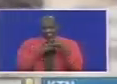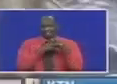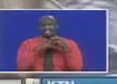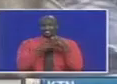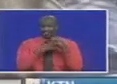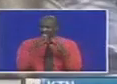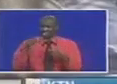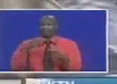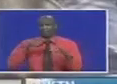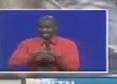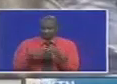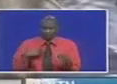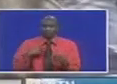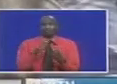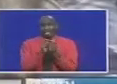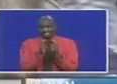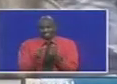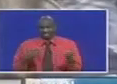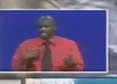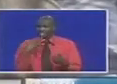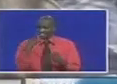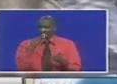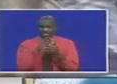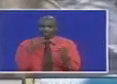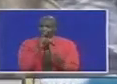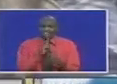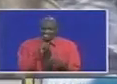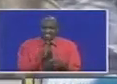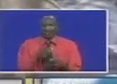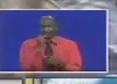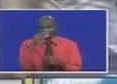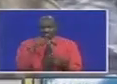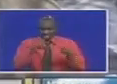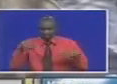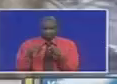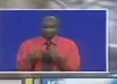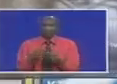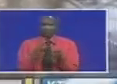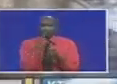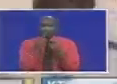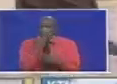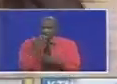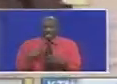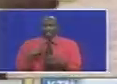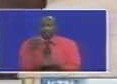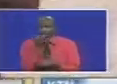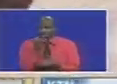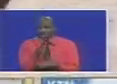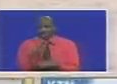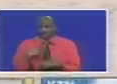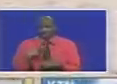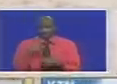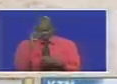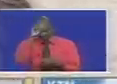maize, 300 bags of beans, 50 cartons of cooking oil and 20 bales of uji mix. The villagers